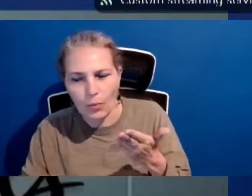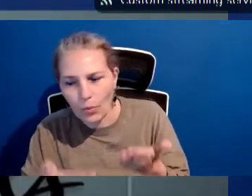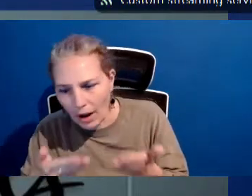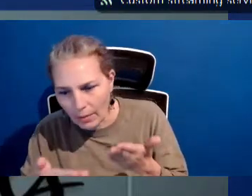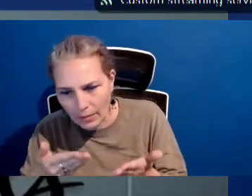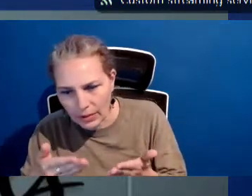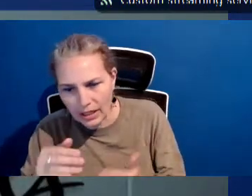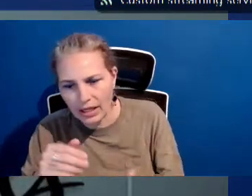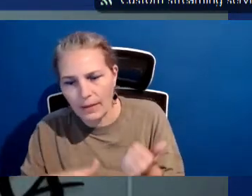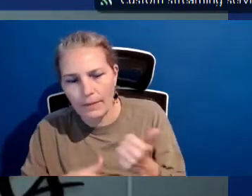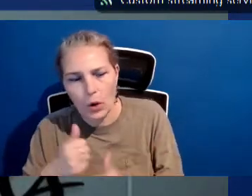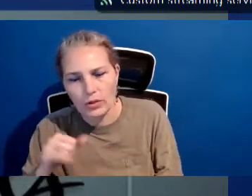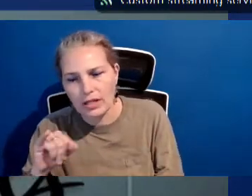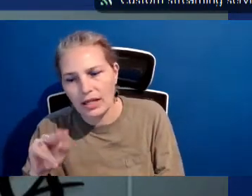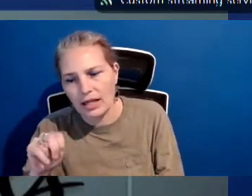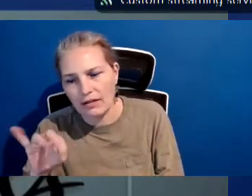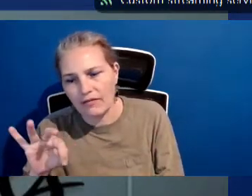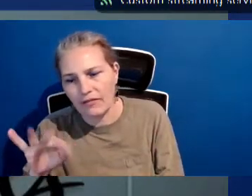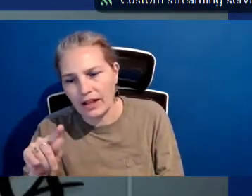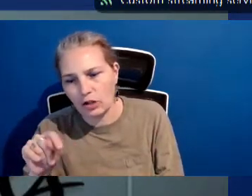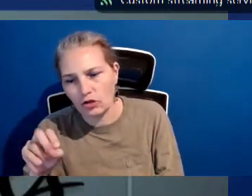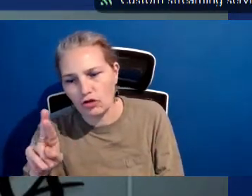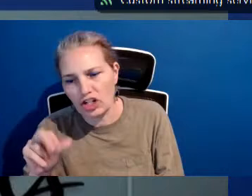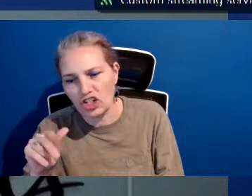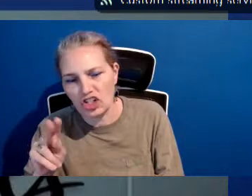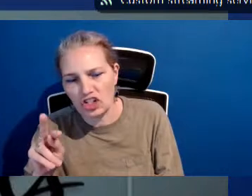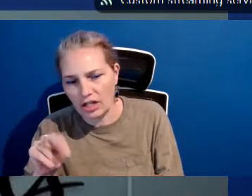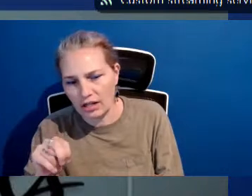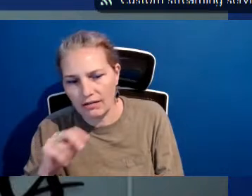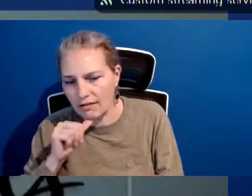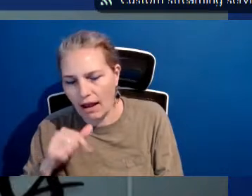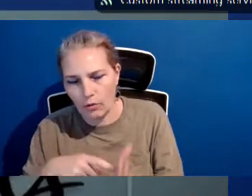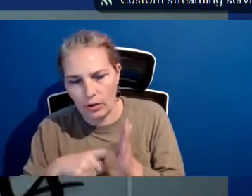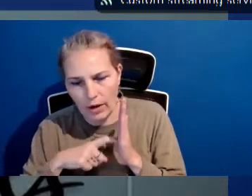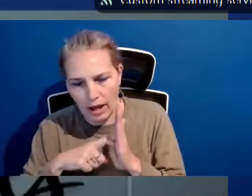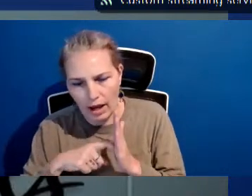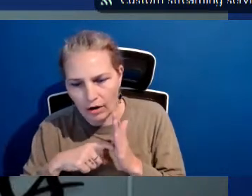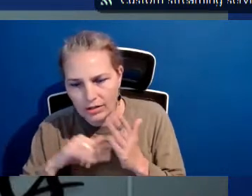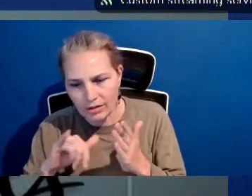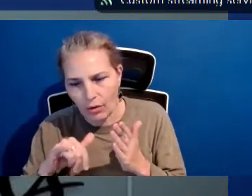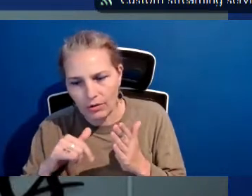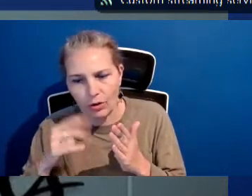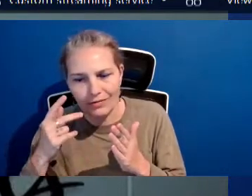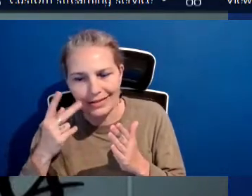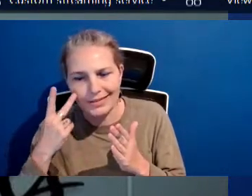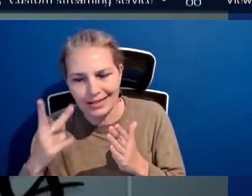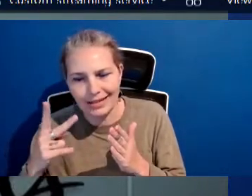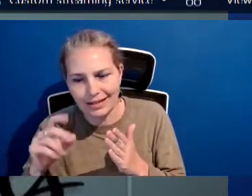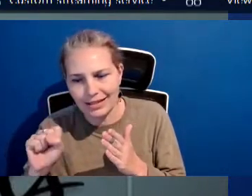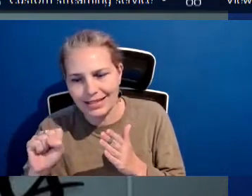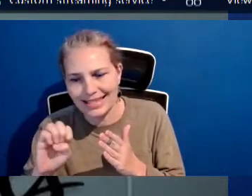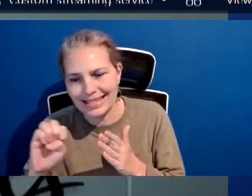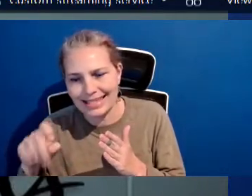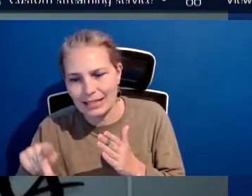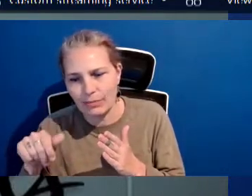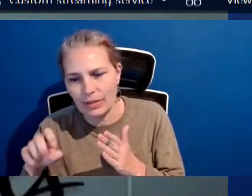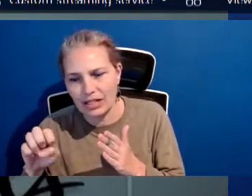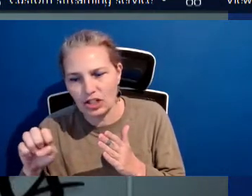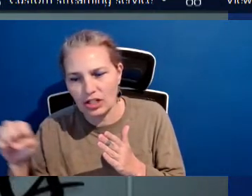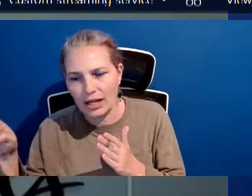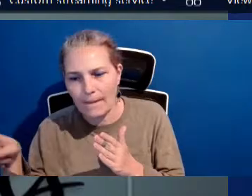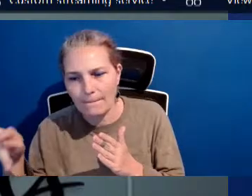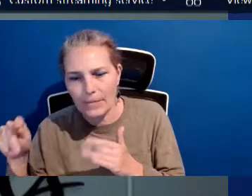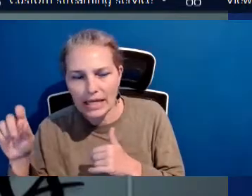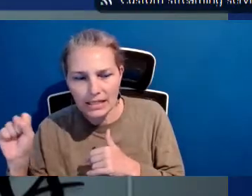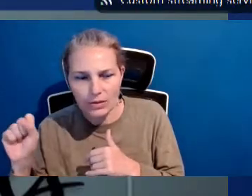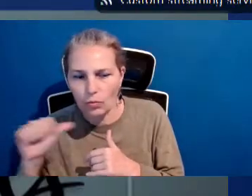these seepage pits wouldn't be reviewed as an LID best management practice, but also for drainage compliance, I'd have a number